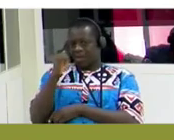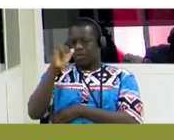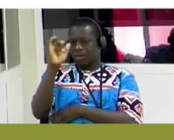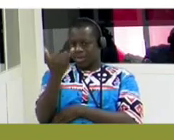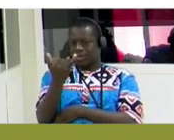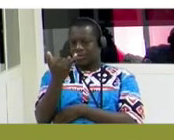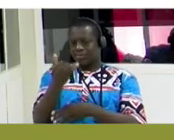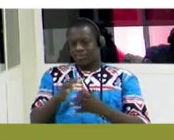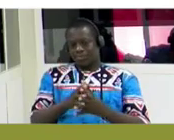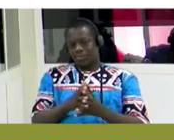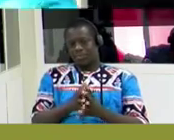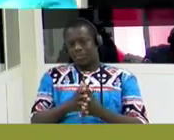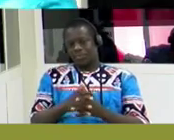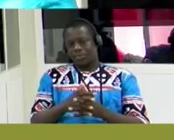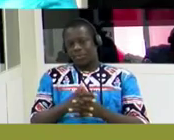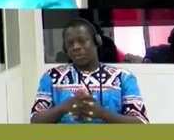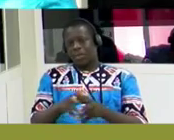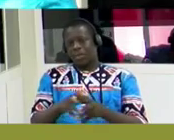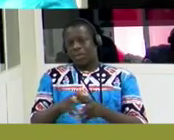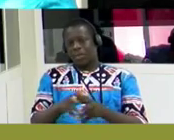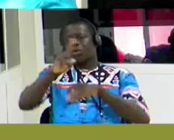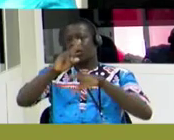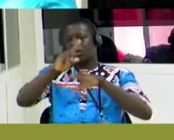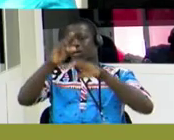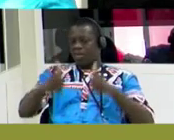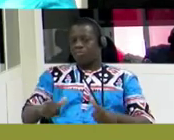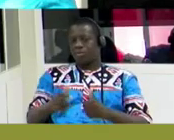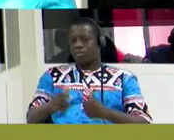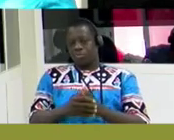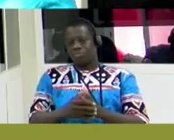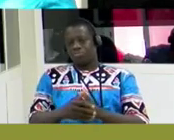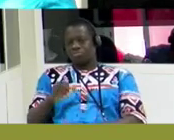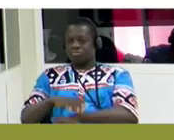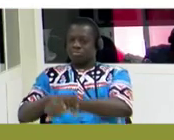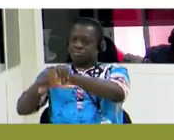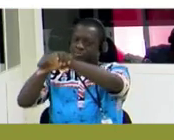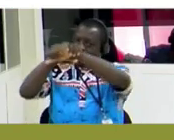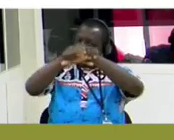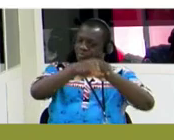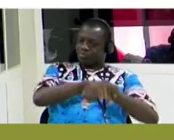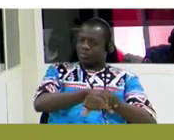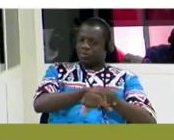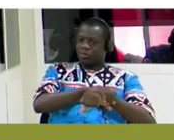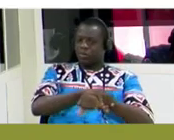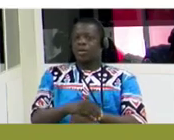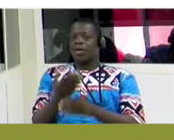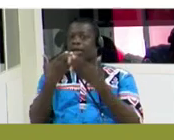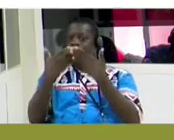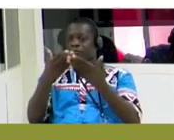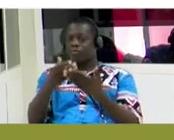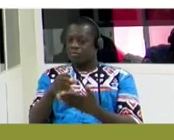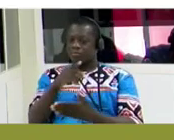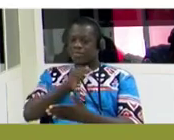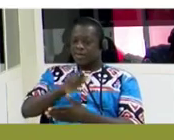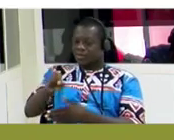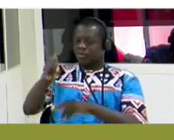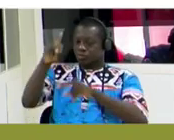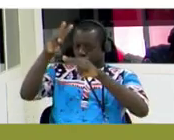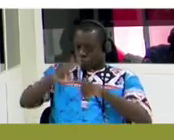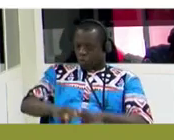him. And then what happened? And then they brought him. They told him to sit down on the